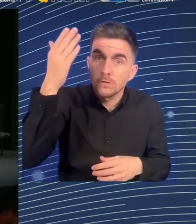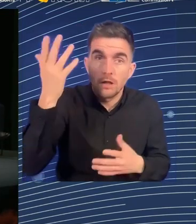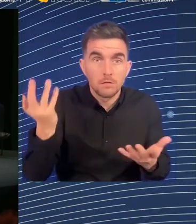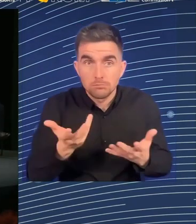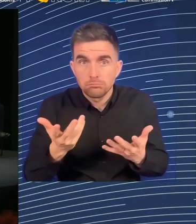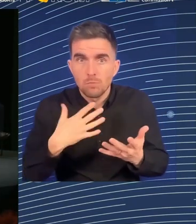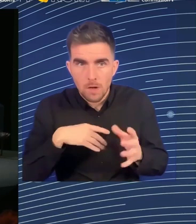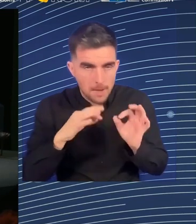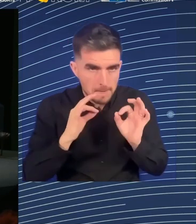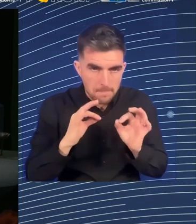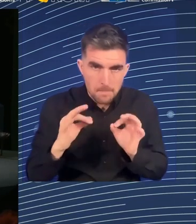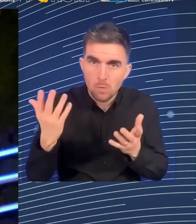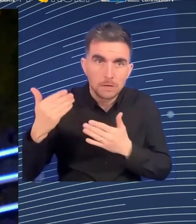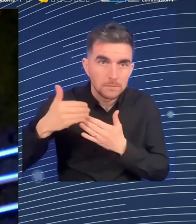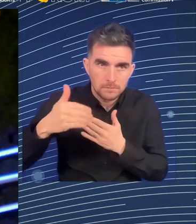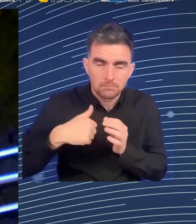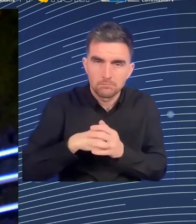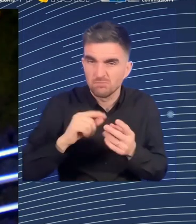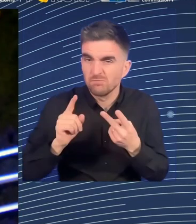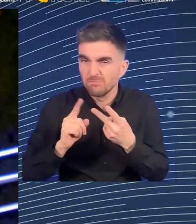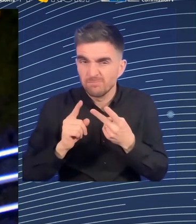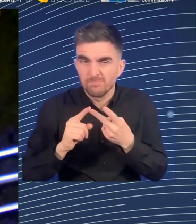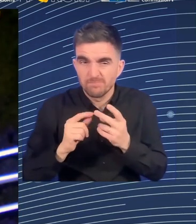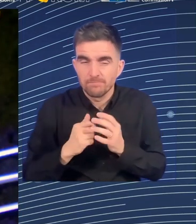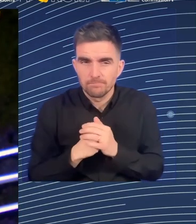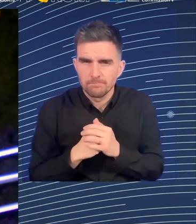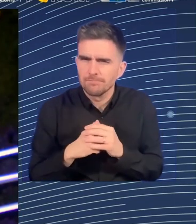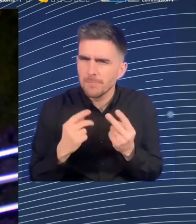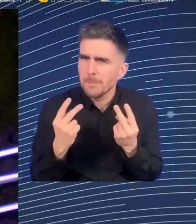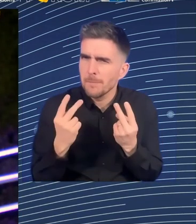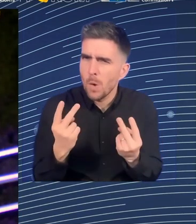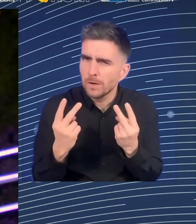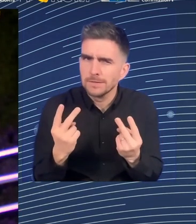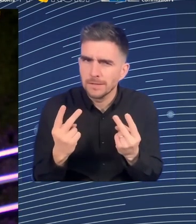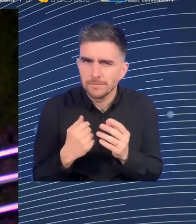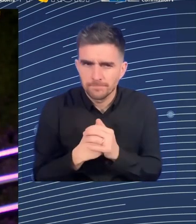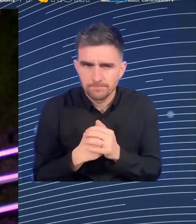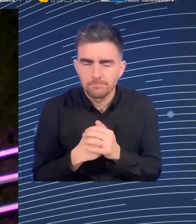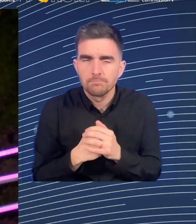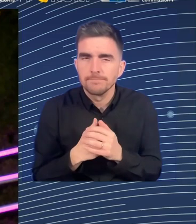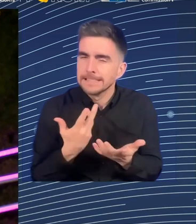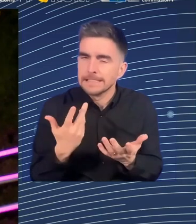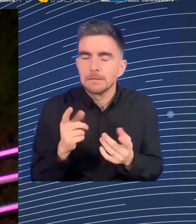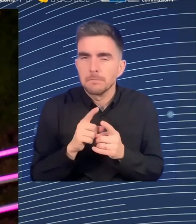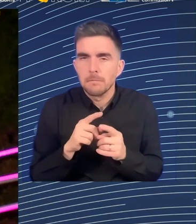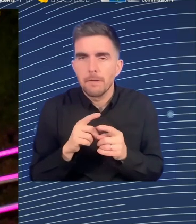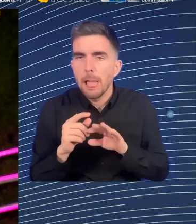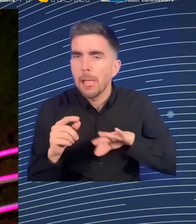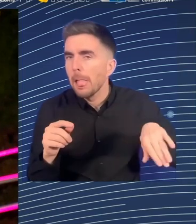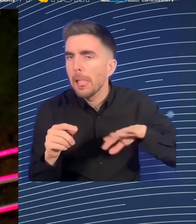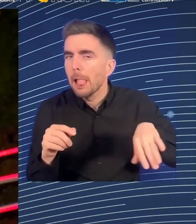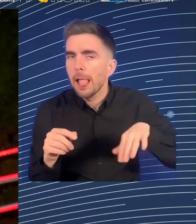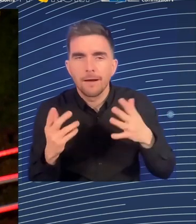supply side. And we know and we say that Europe is aging very fast. For instance, we know that by